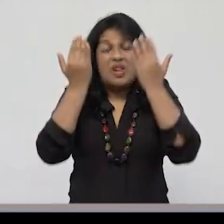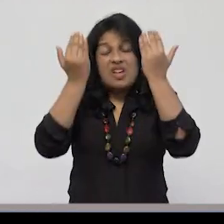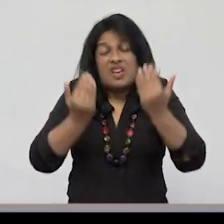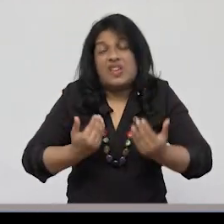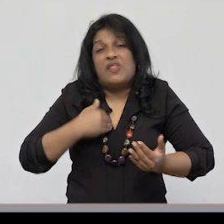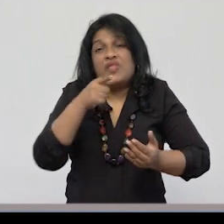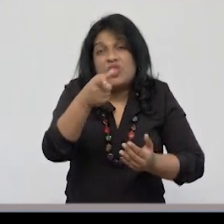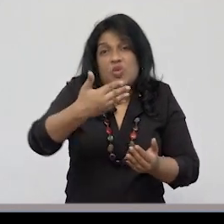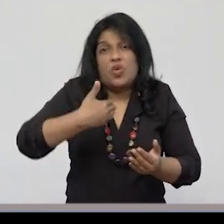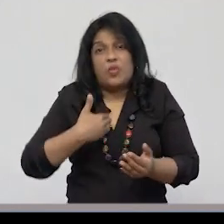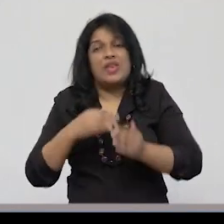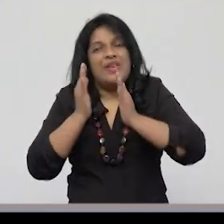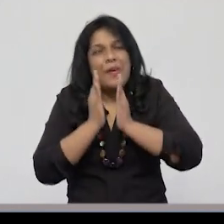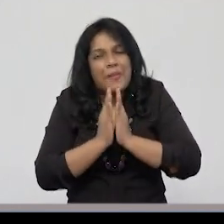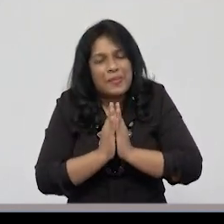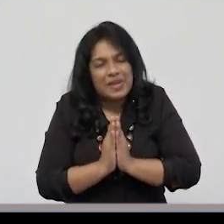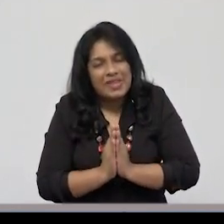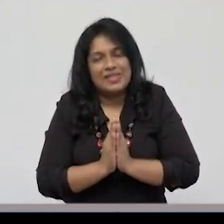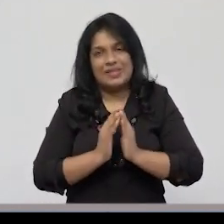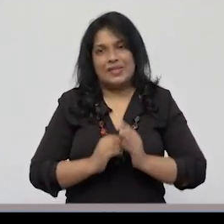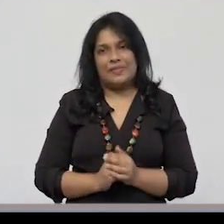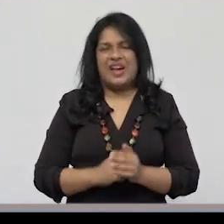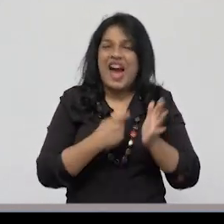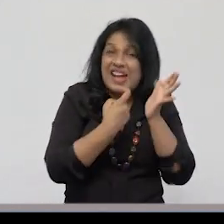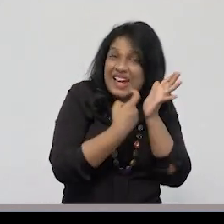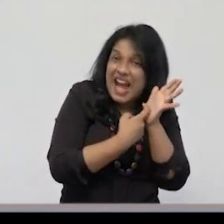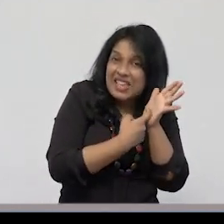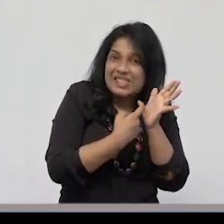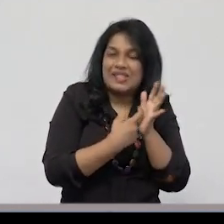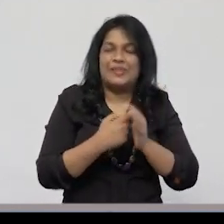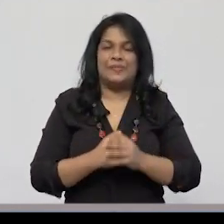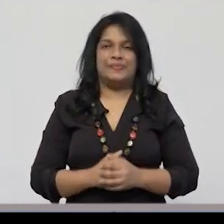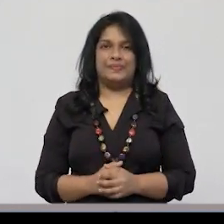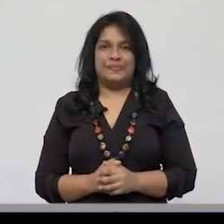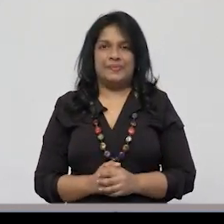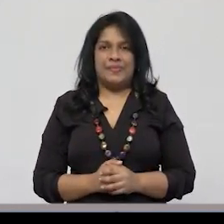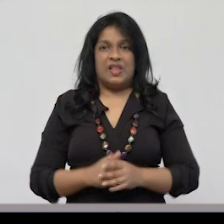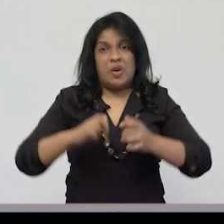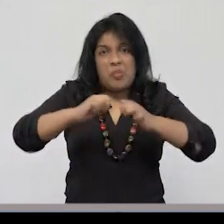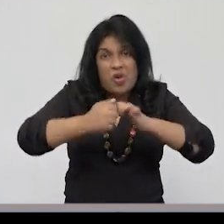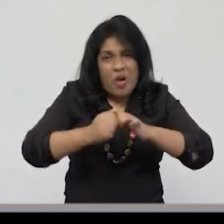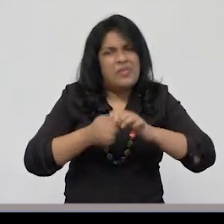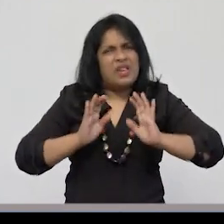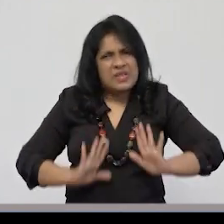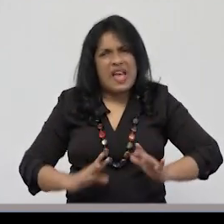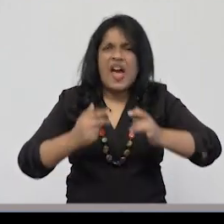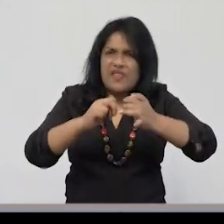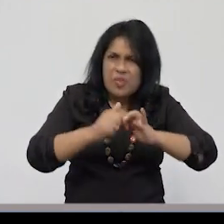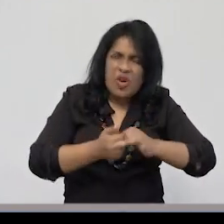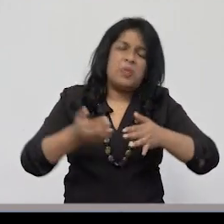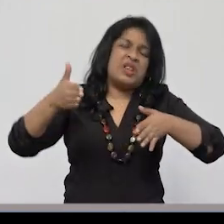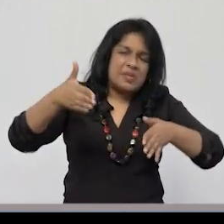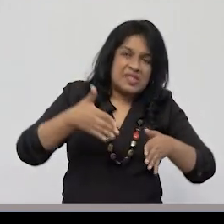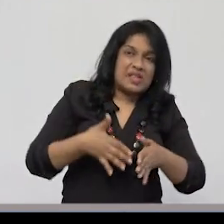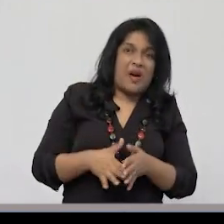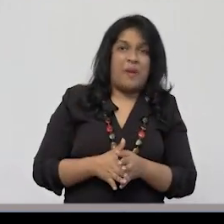Not going around like I'm a child of God, but I'm like a chicken with my head cut off. and I probably bring